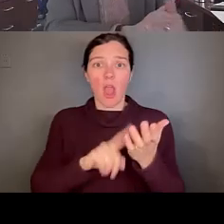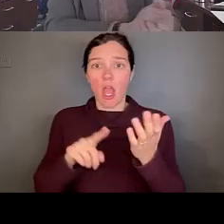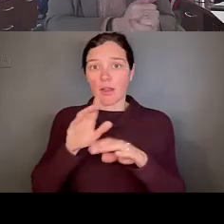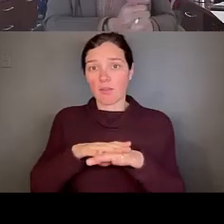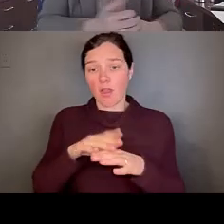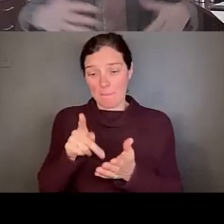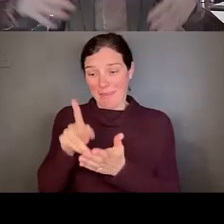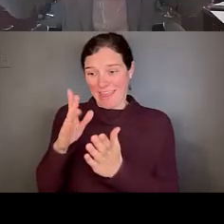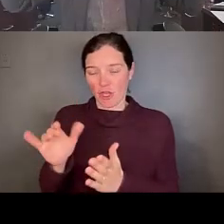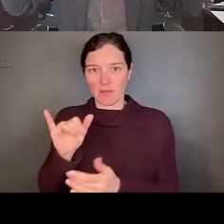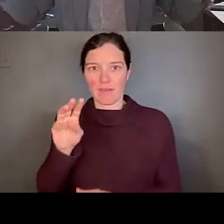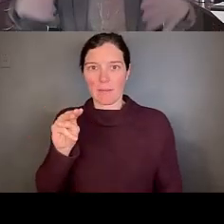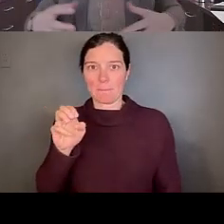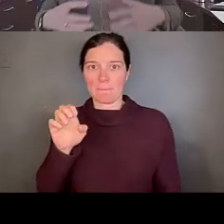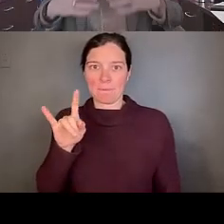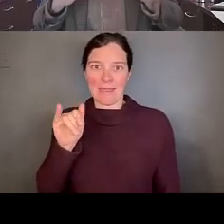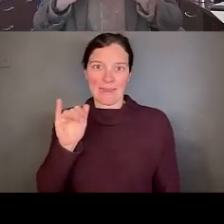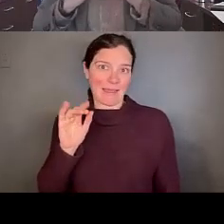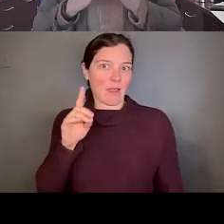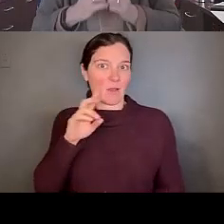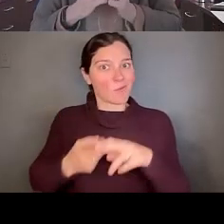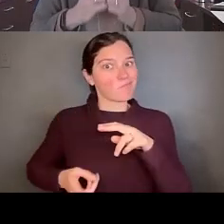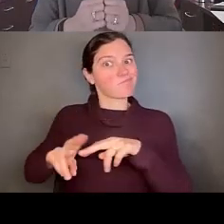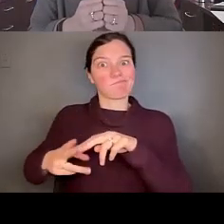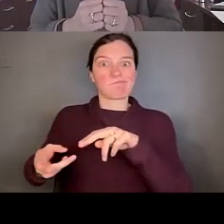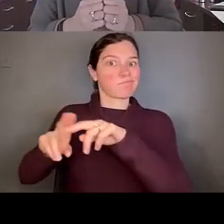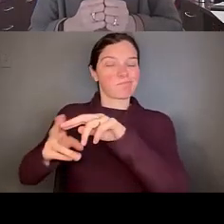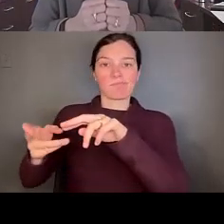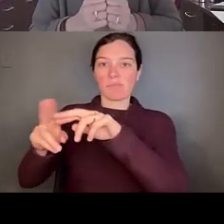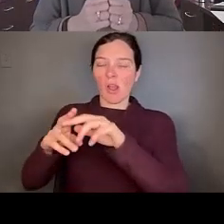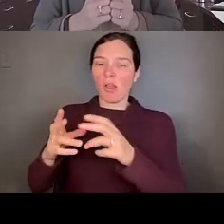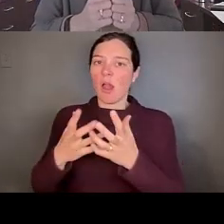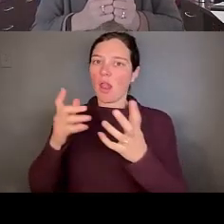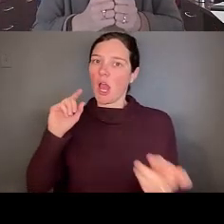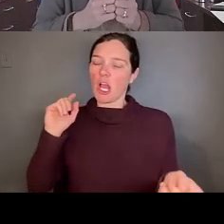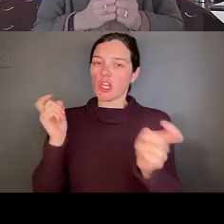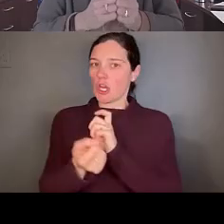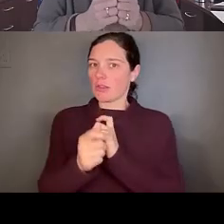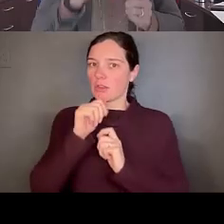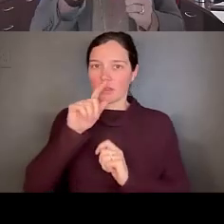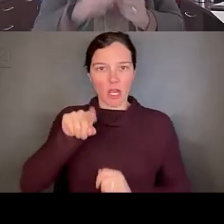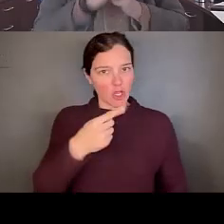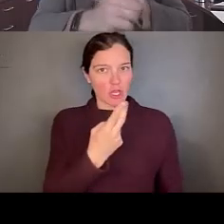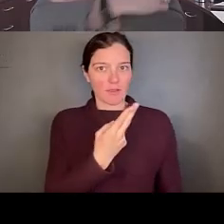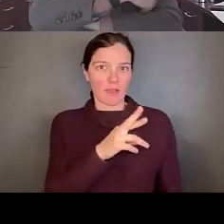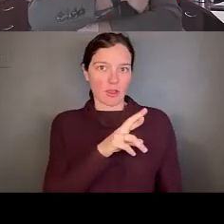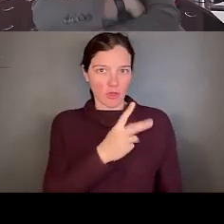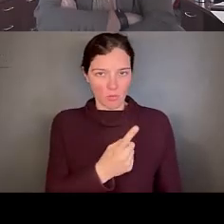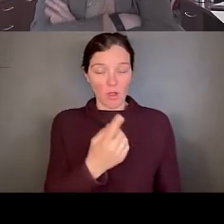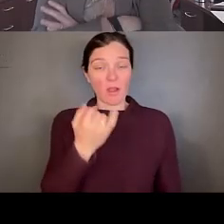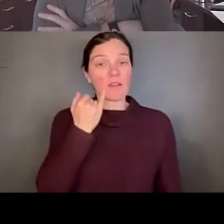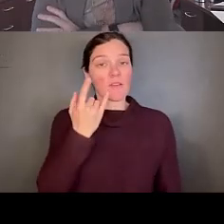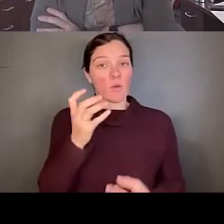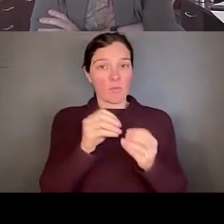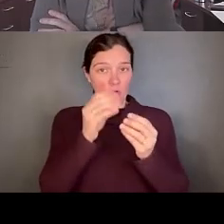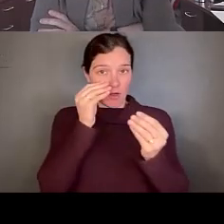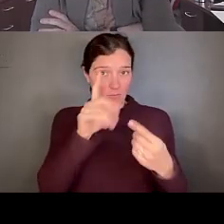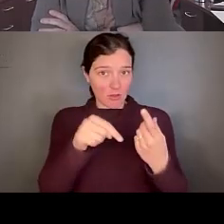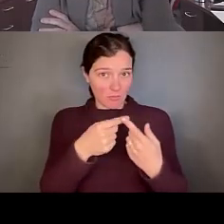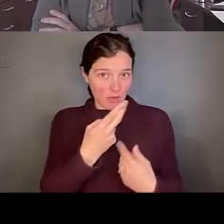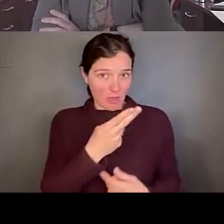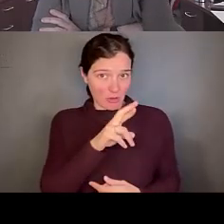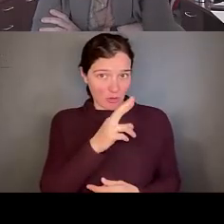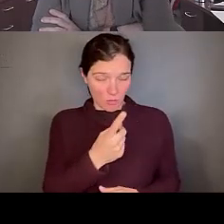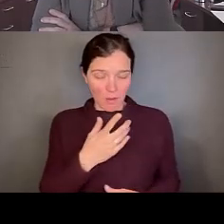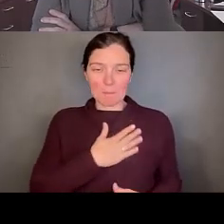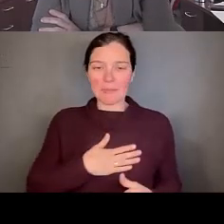payers like Medicaid are going up. So there's a lot changing, and it's not all just in H.R. 1. But if you want more on H.R. 1,